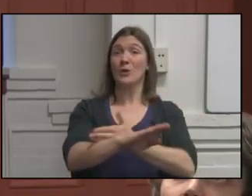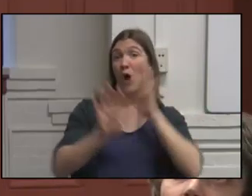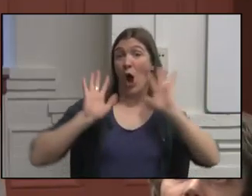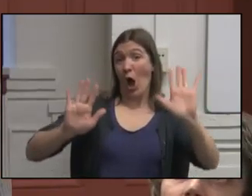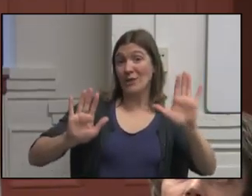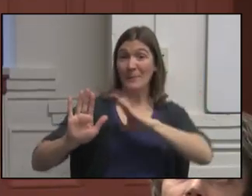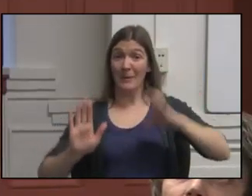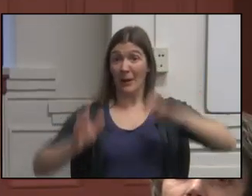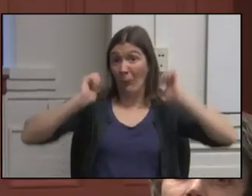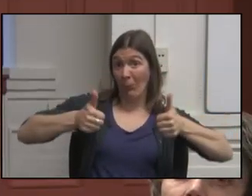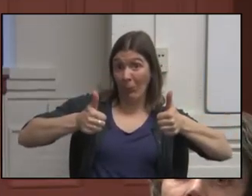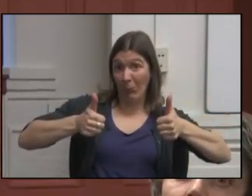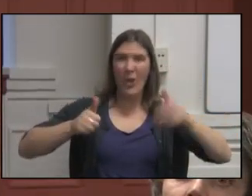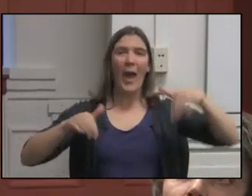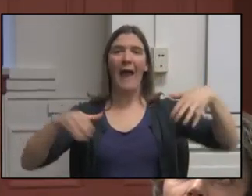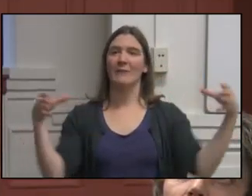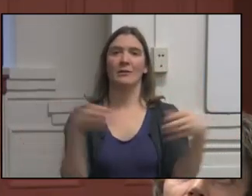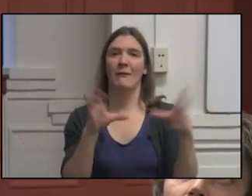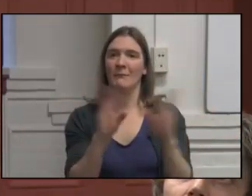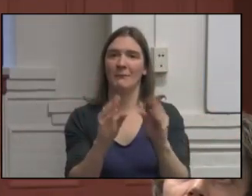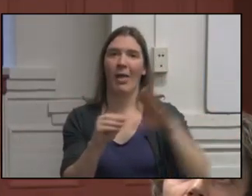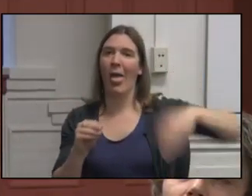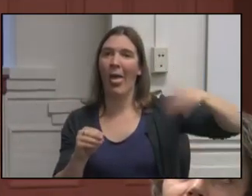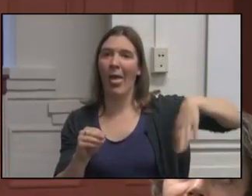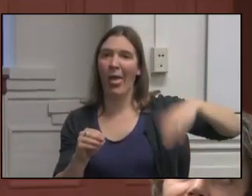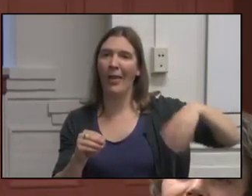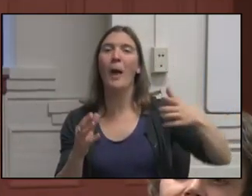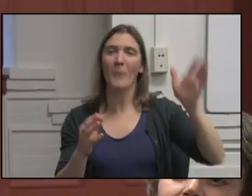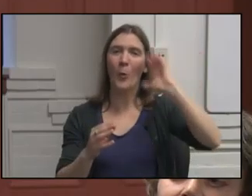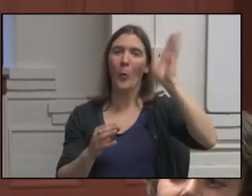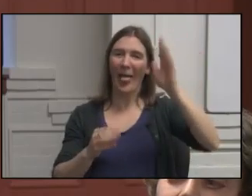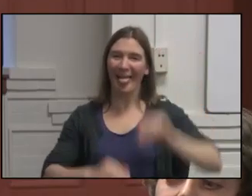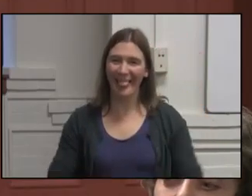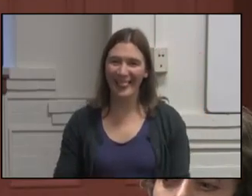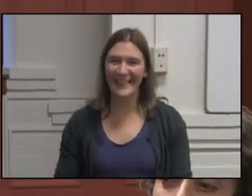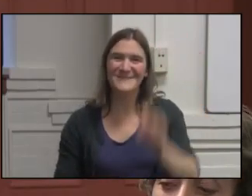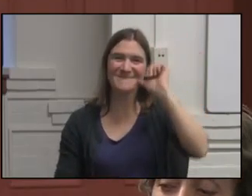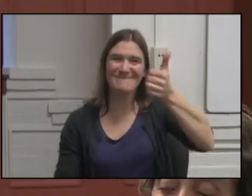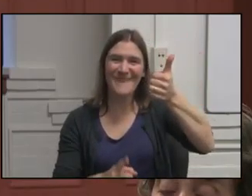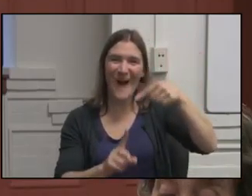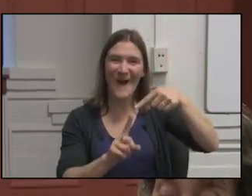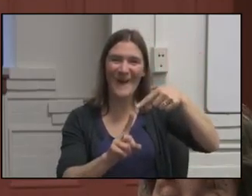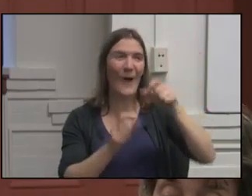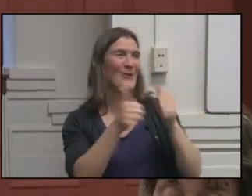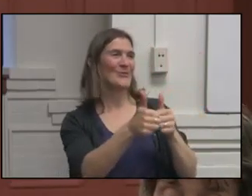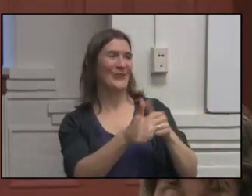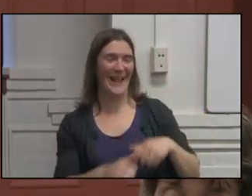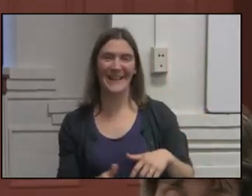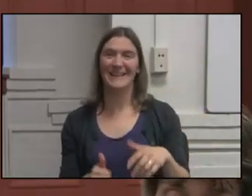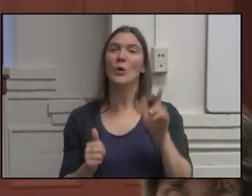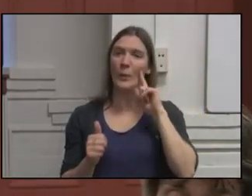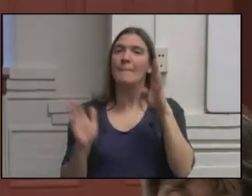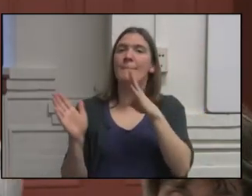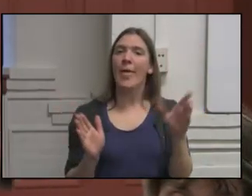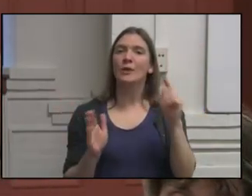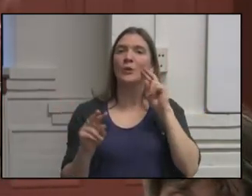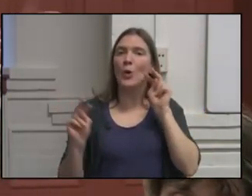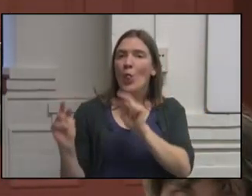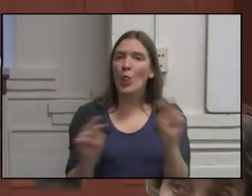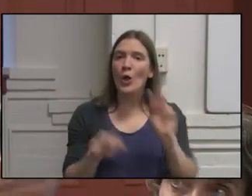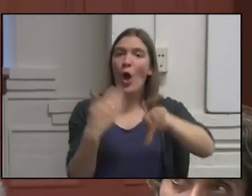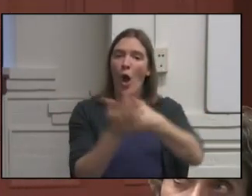improved, totally awesome finance committee has not yet had its first meeting. which will be tomorrow. Nice. So we're